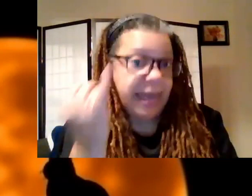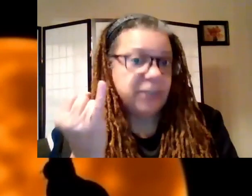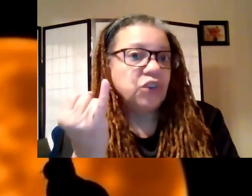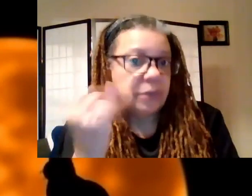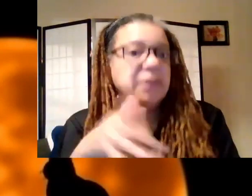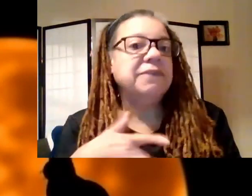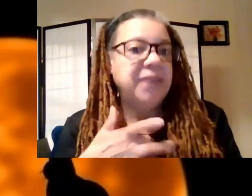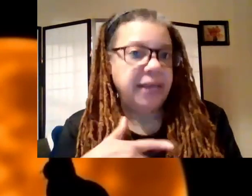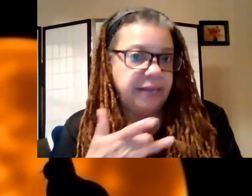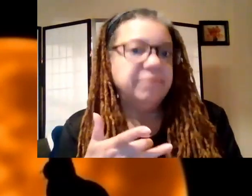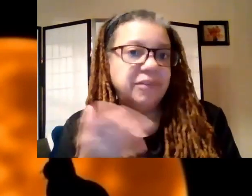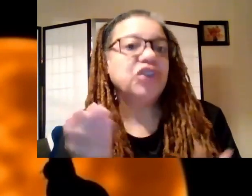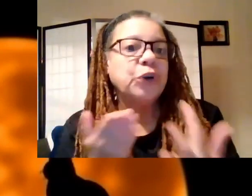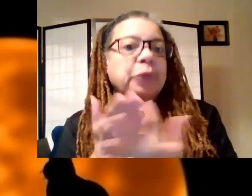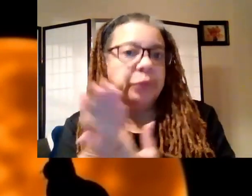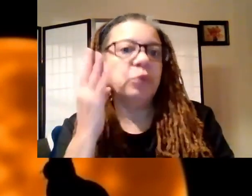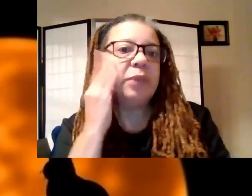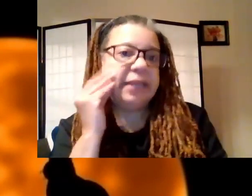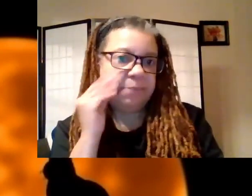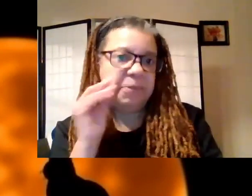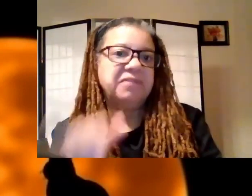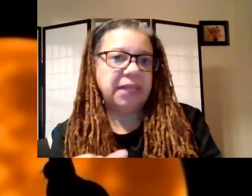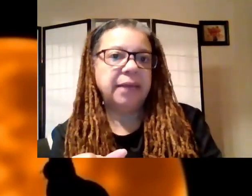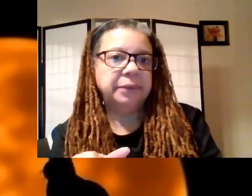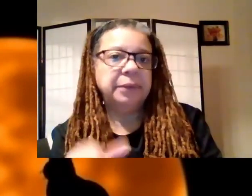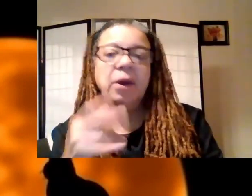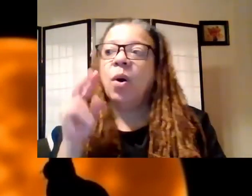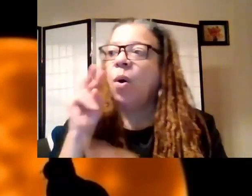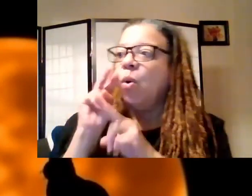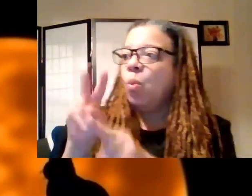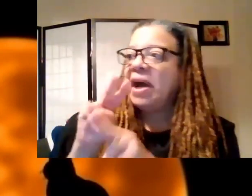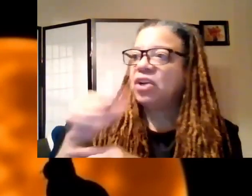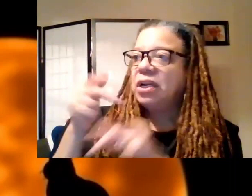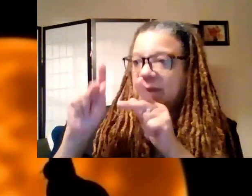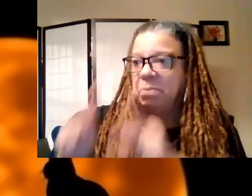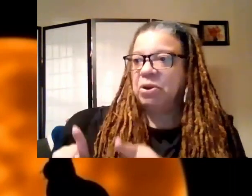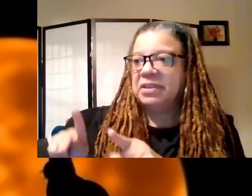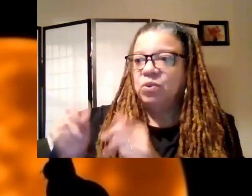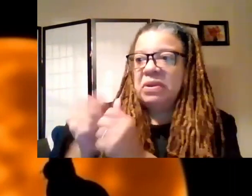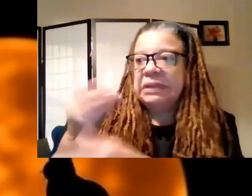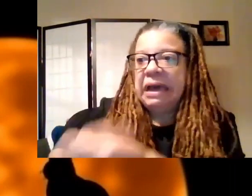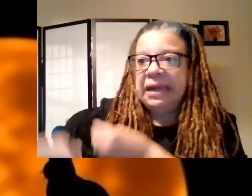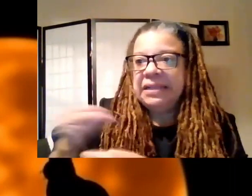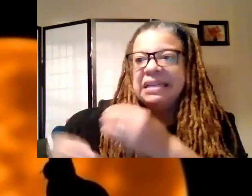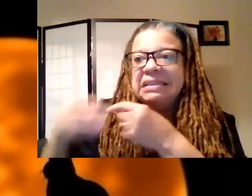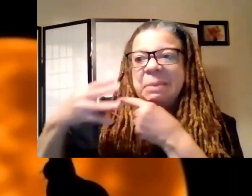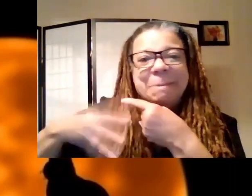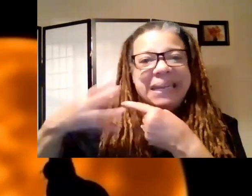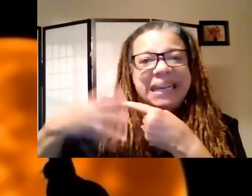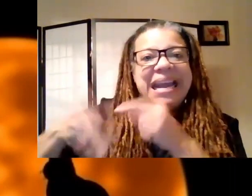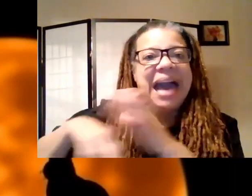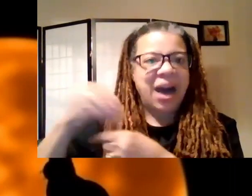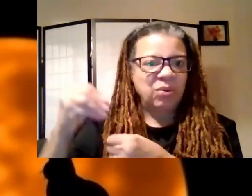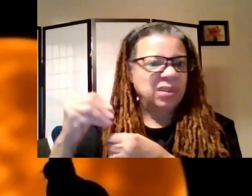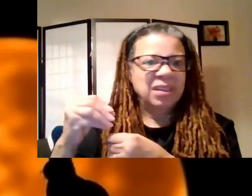like actually experiencing that, or watching somebody else going through the same thing, or watching somebody